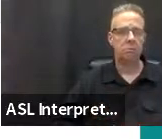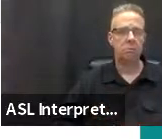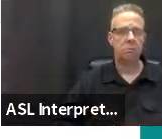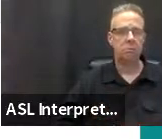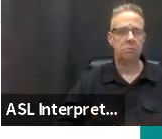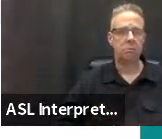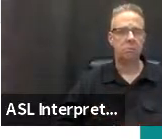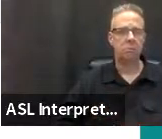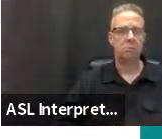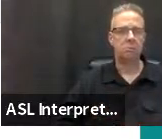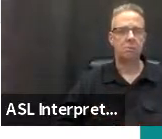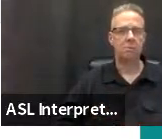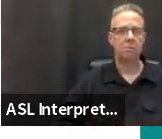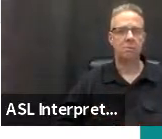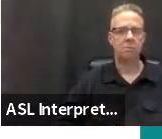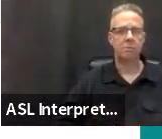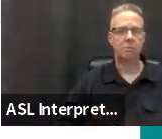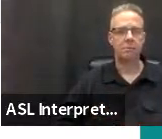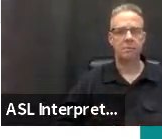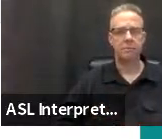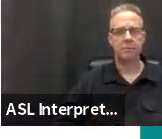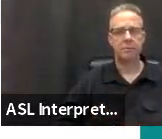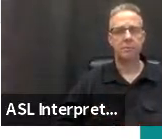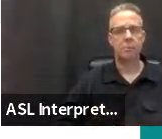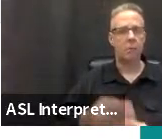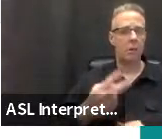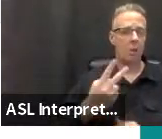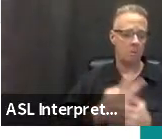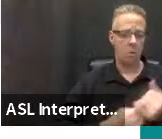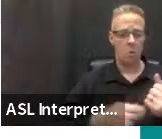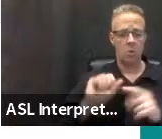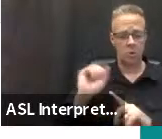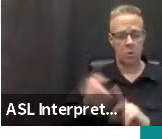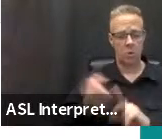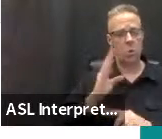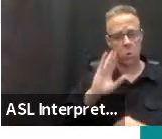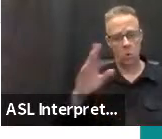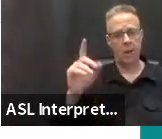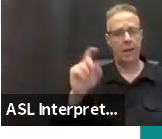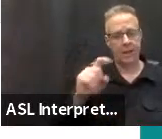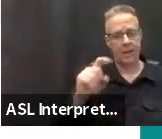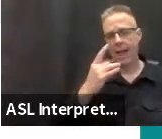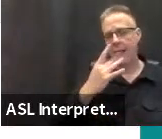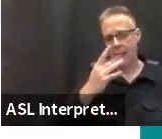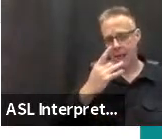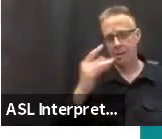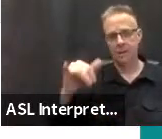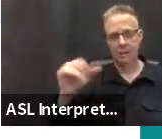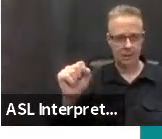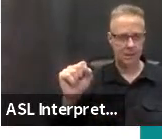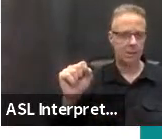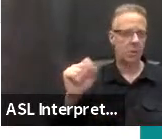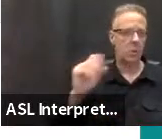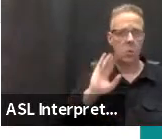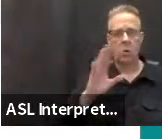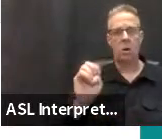And, I'll say in both cases, we're going to need lighting, right? No matter what, we're going to need lighting,